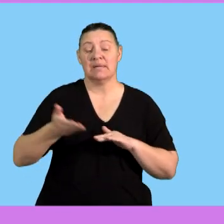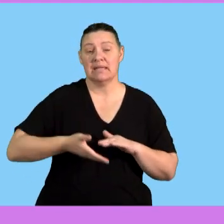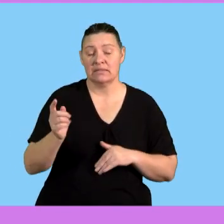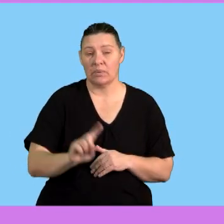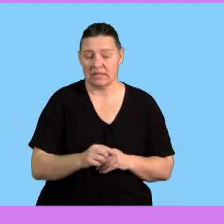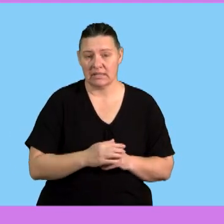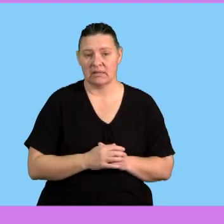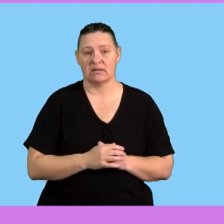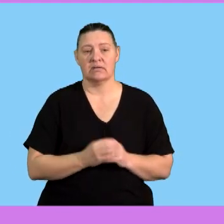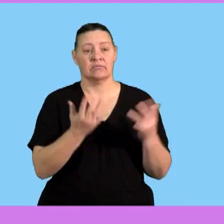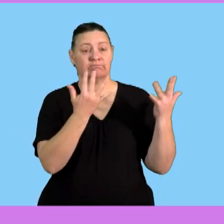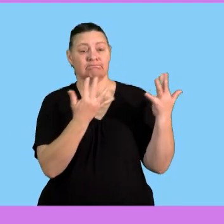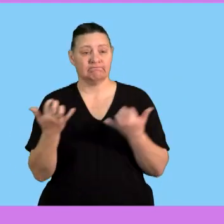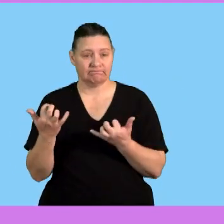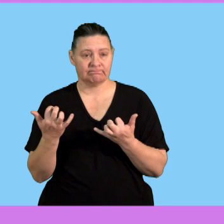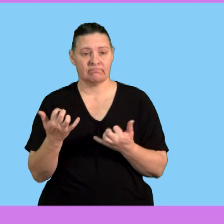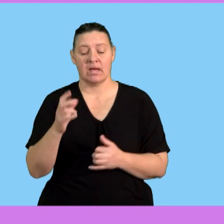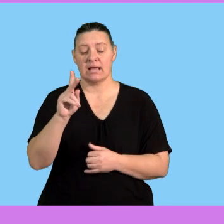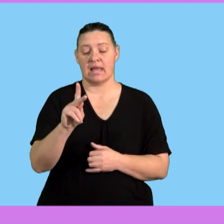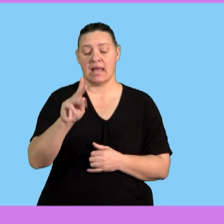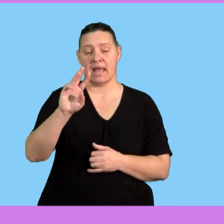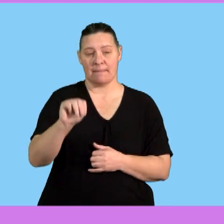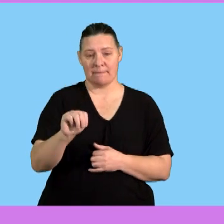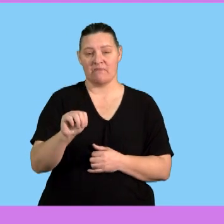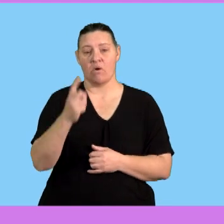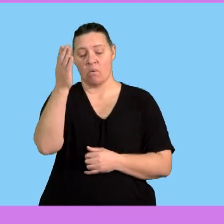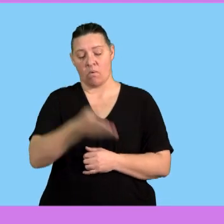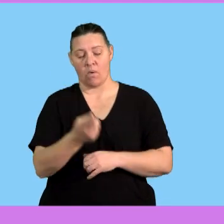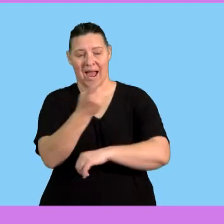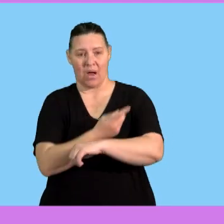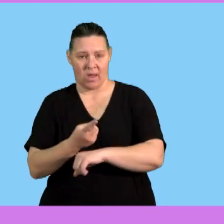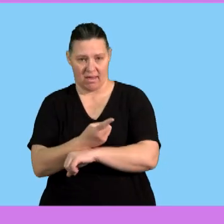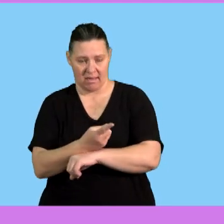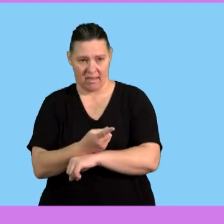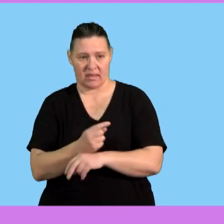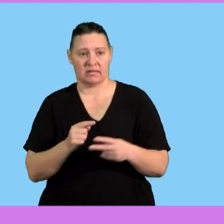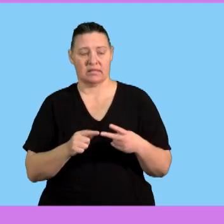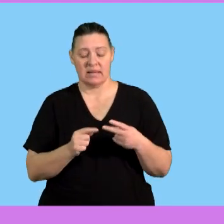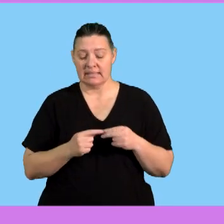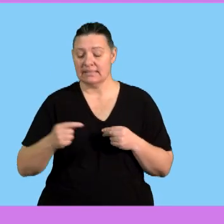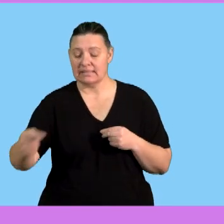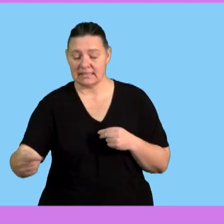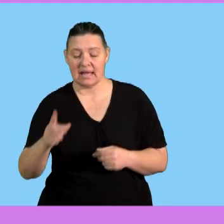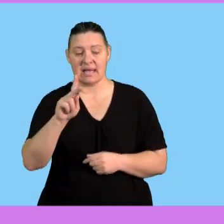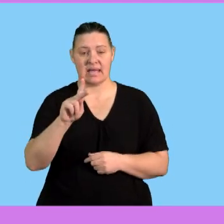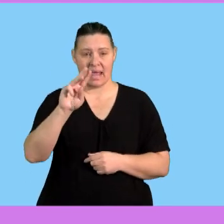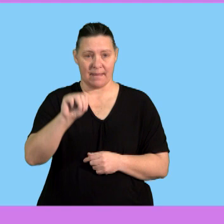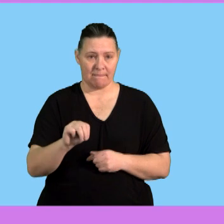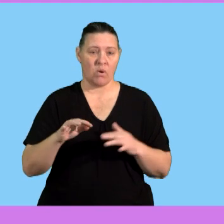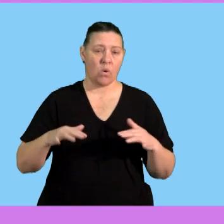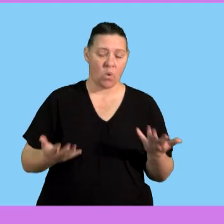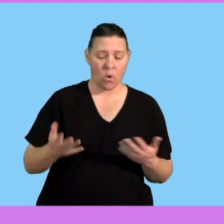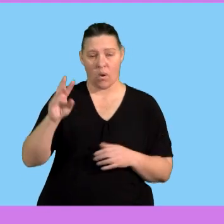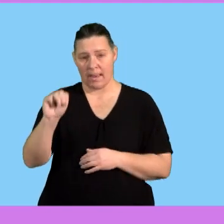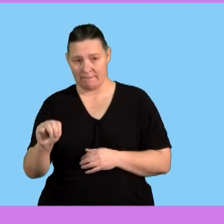will be calculated in a unit kilometers per hour, and distance can be given in kilometers